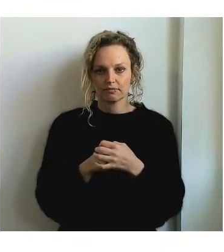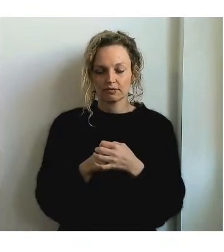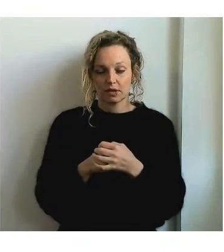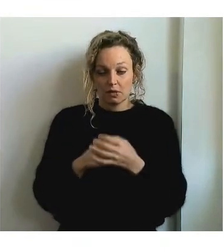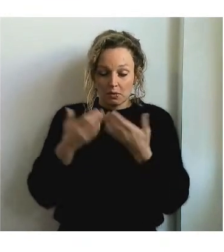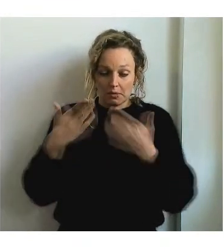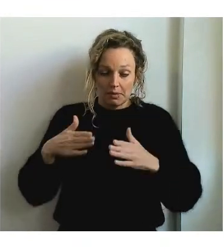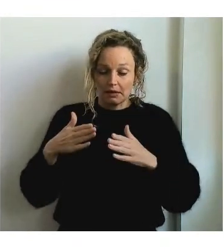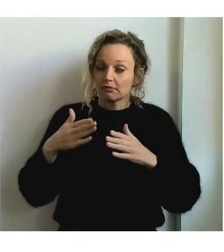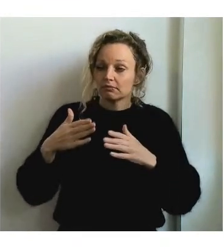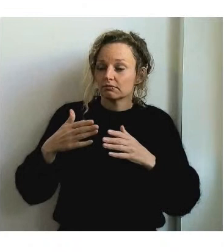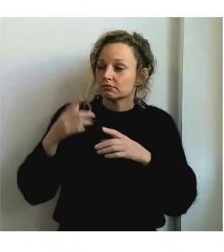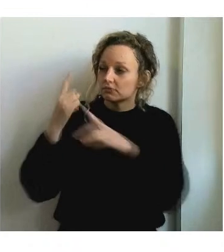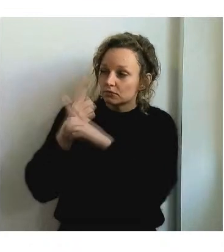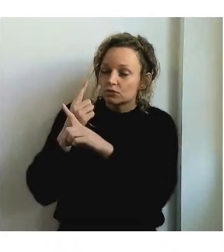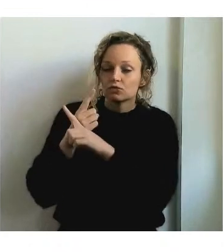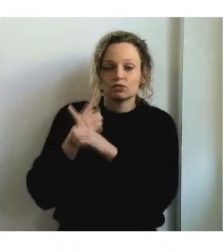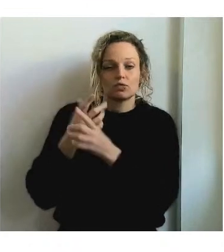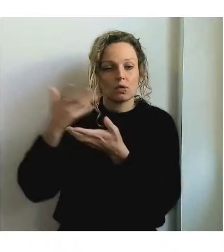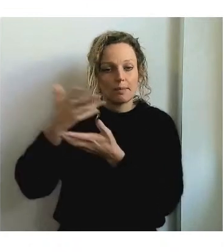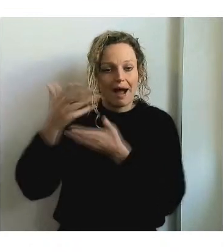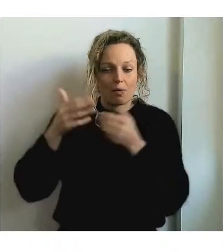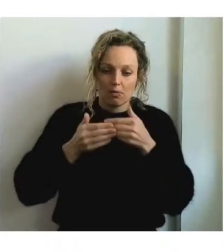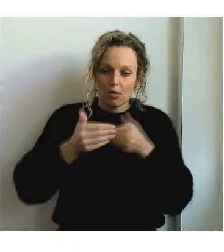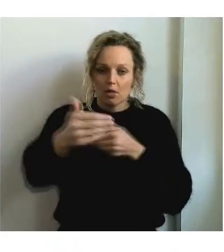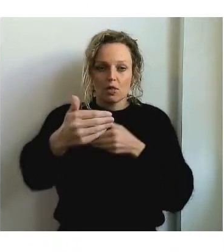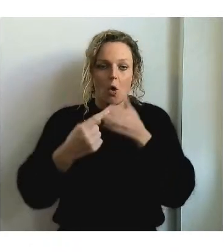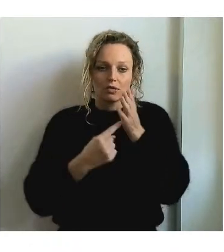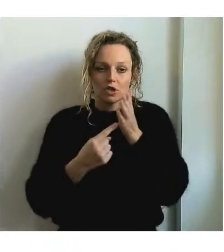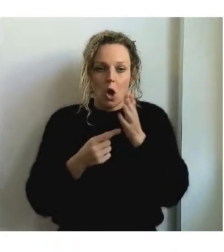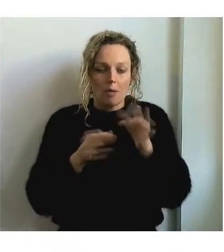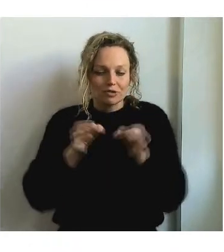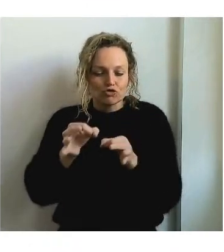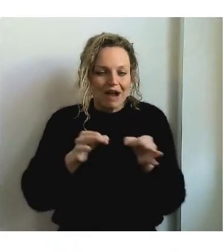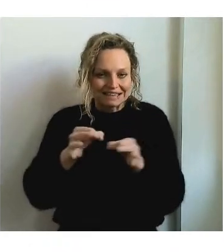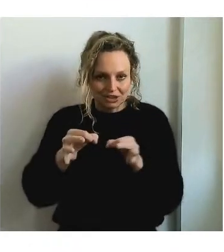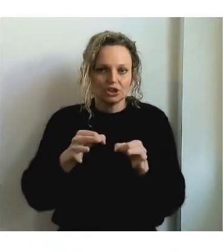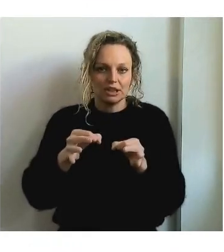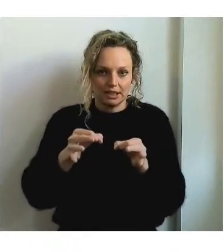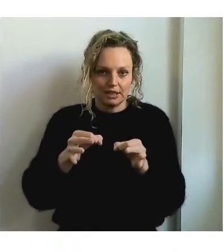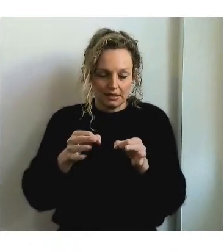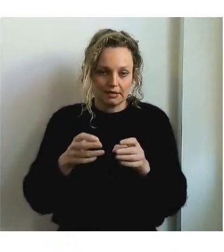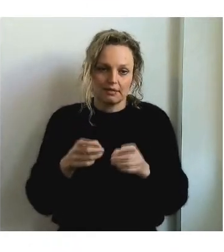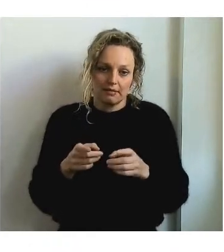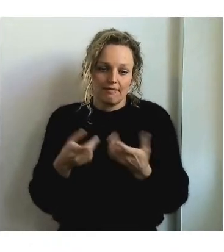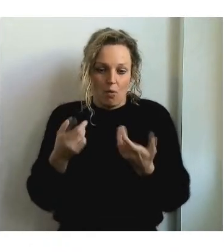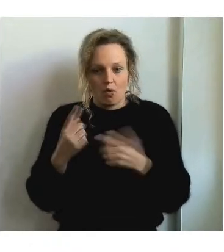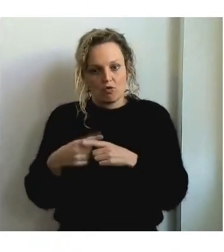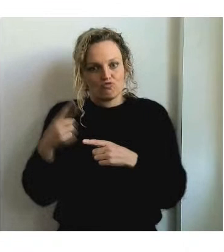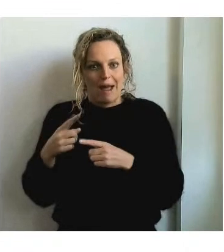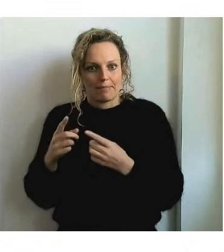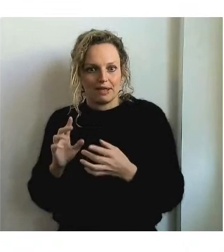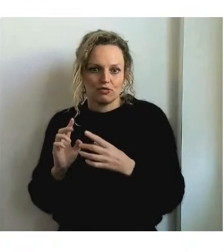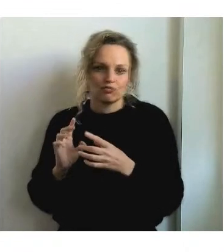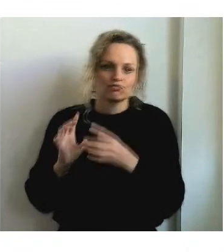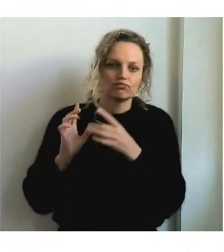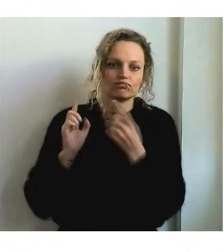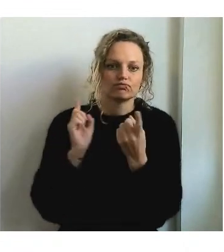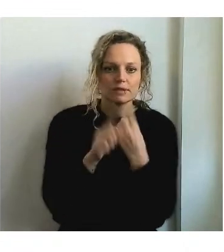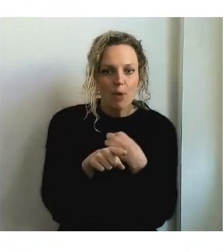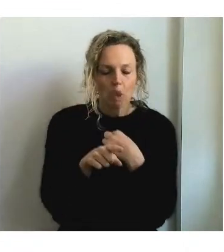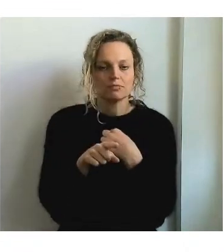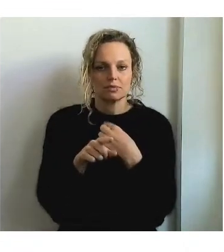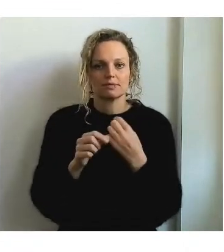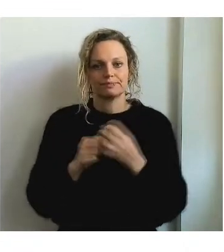strategic part, which I think was a good entry point into this kind of more rapid response initiative. I